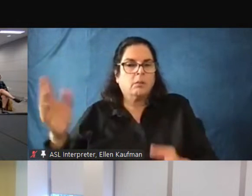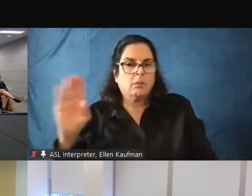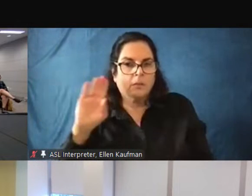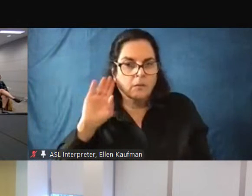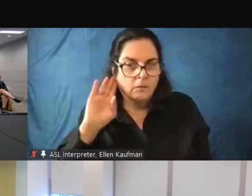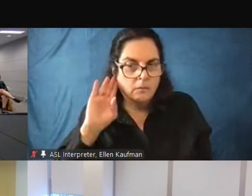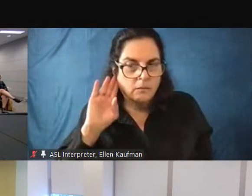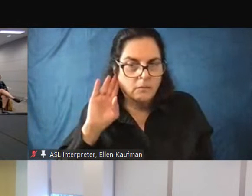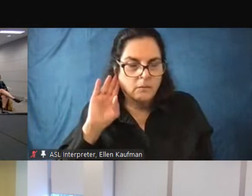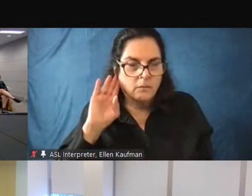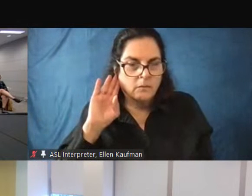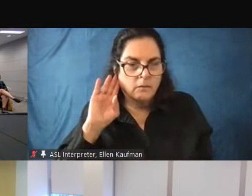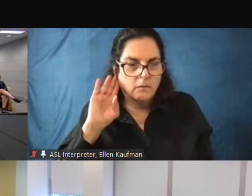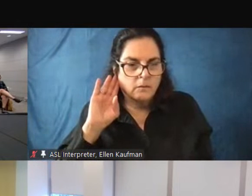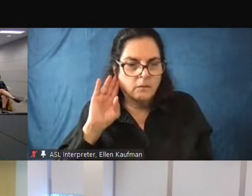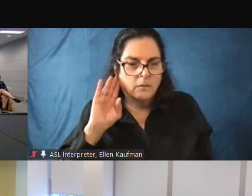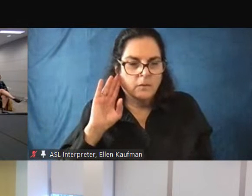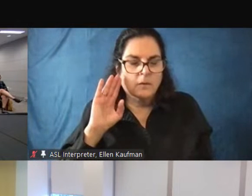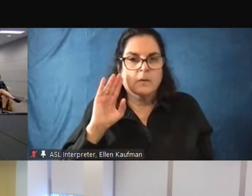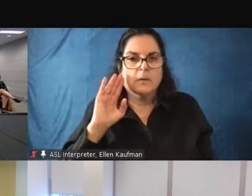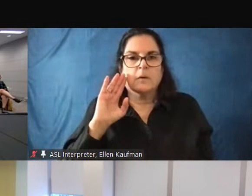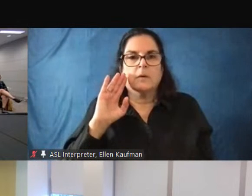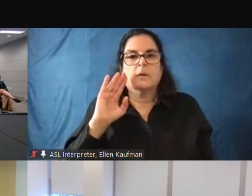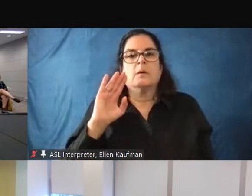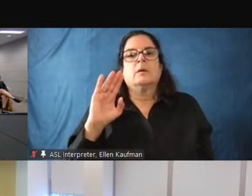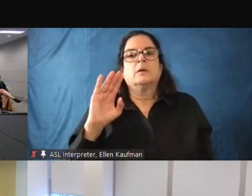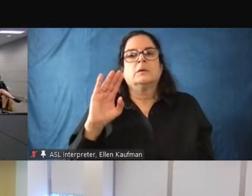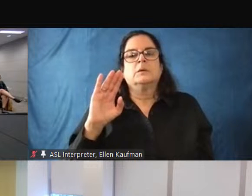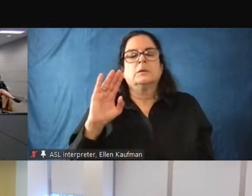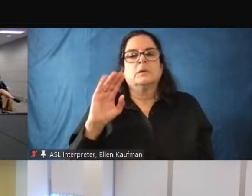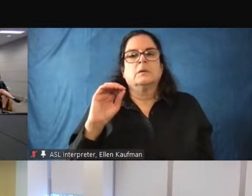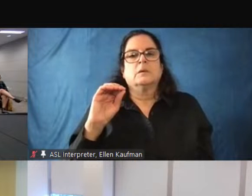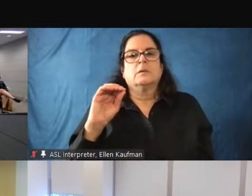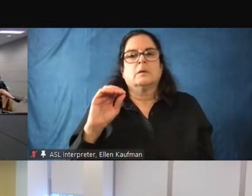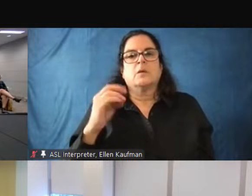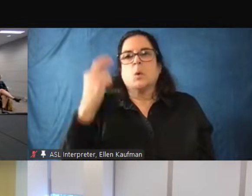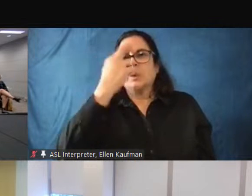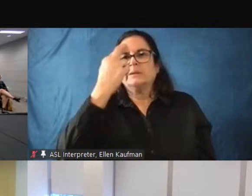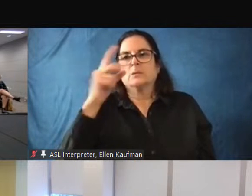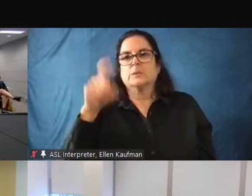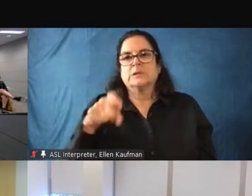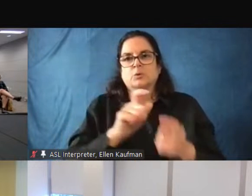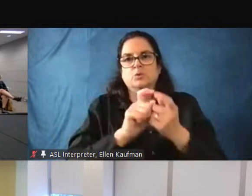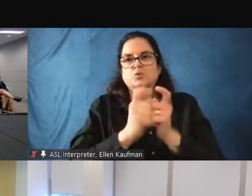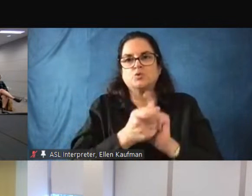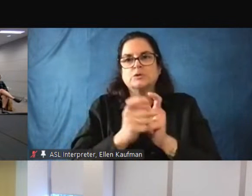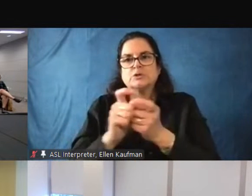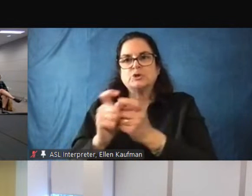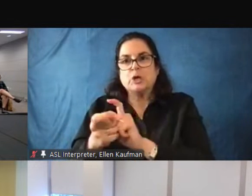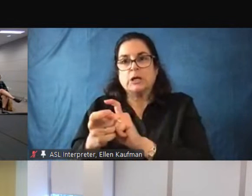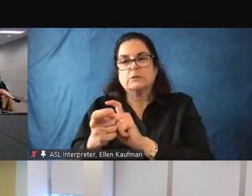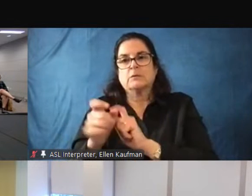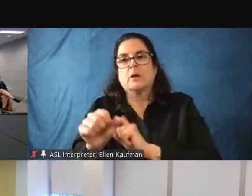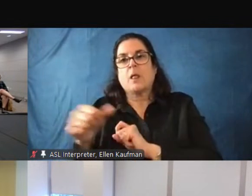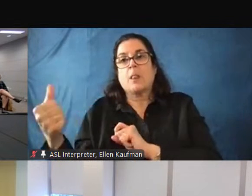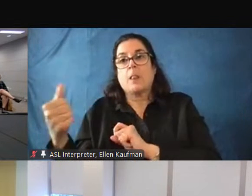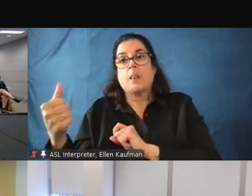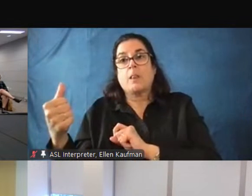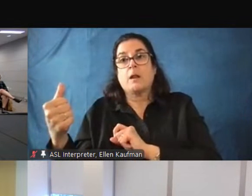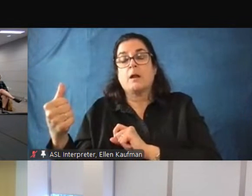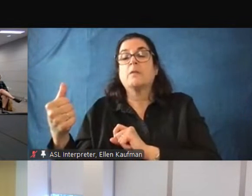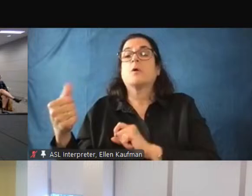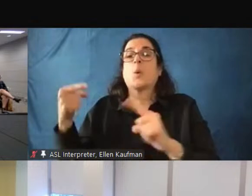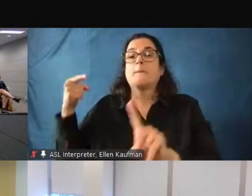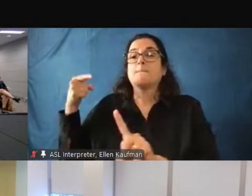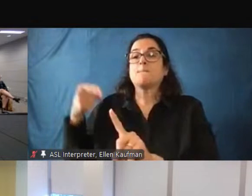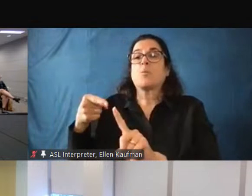is part of why it needs to be changed. The other point that I think that's being made here, I